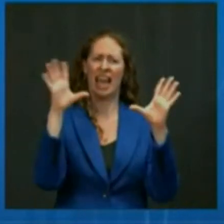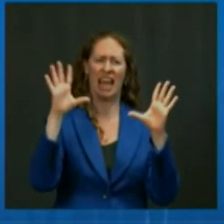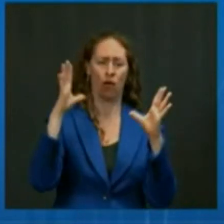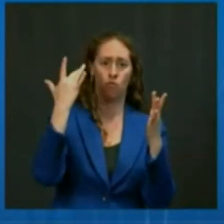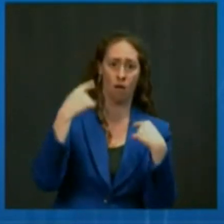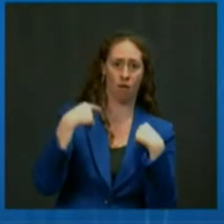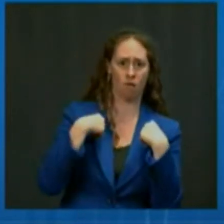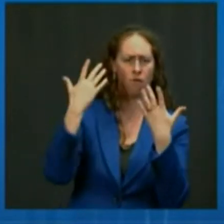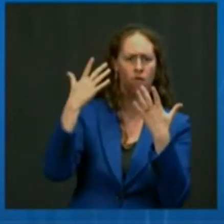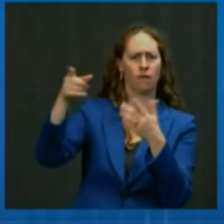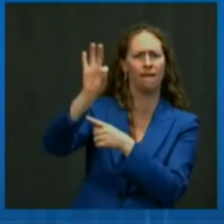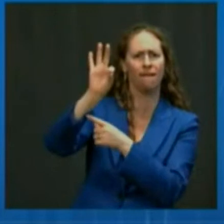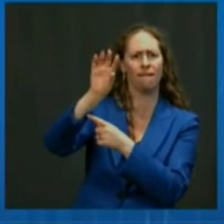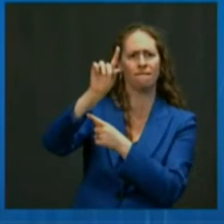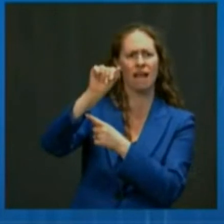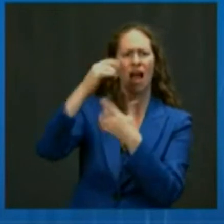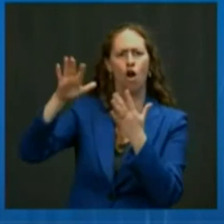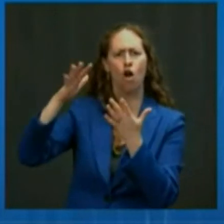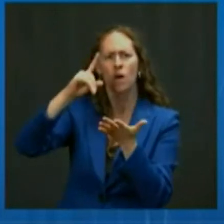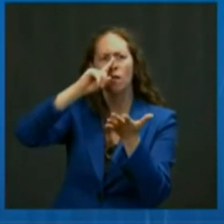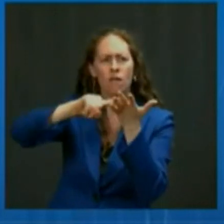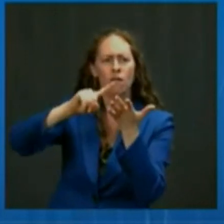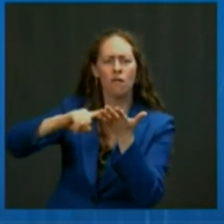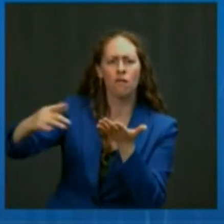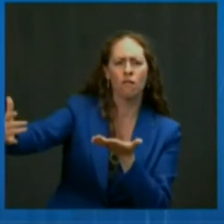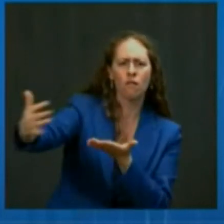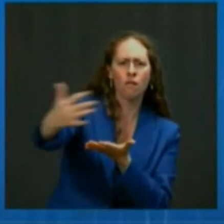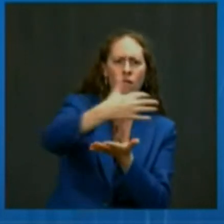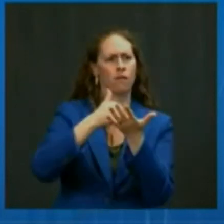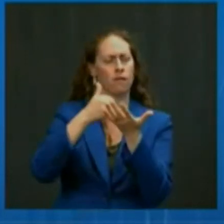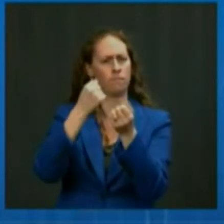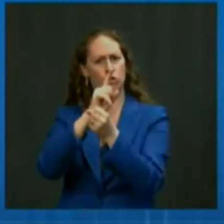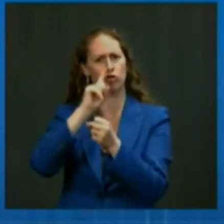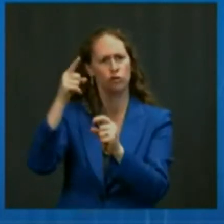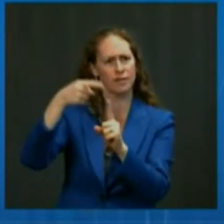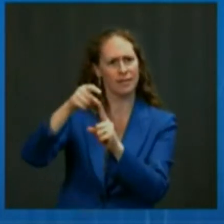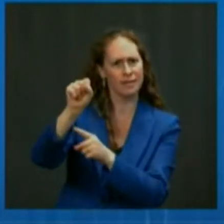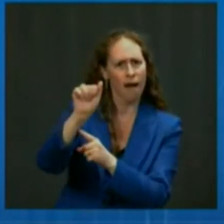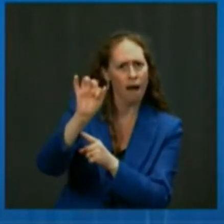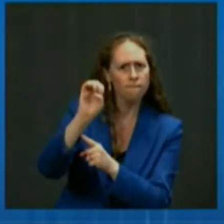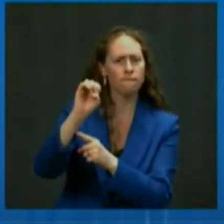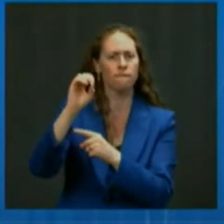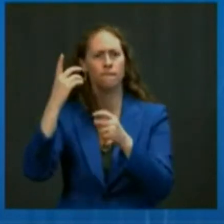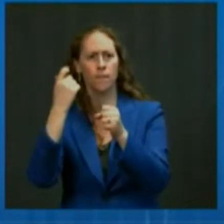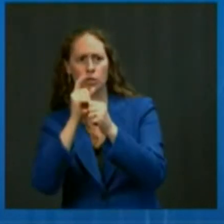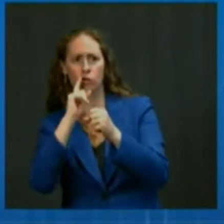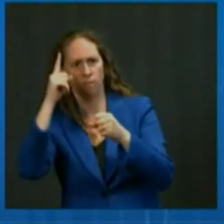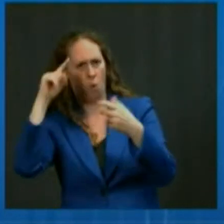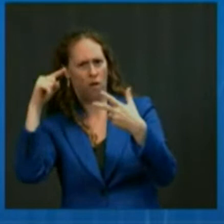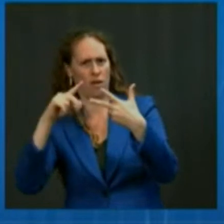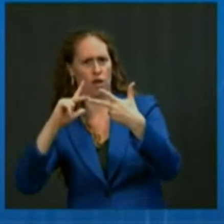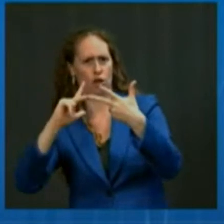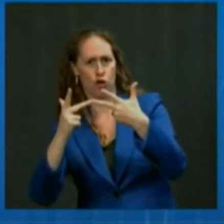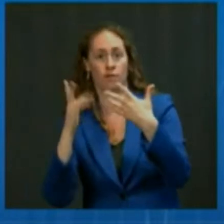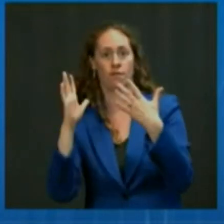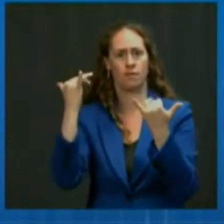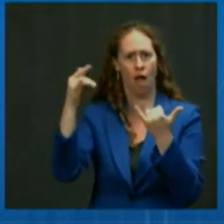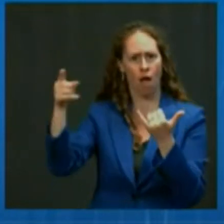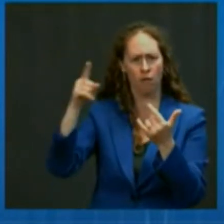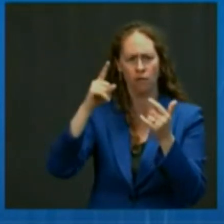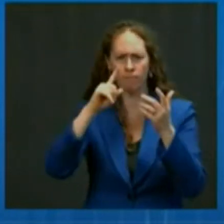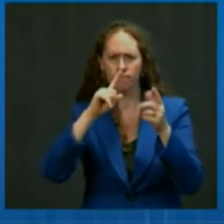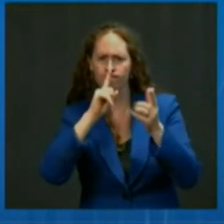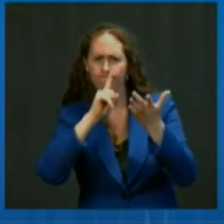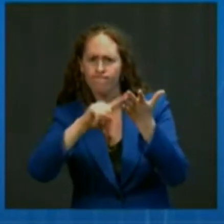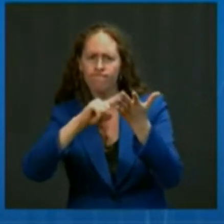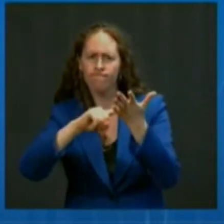safety and effectiveness of a third dose of the Pfizer and Moderna mRNA vaccines, and the CDC's